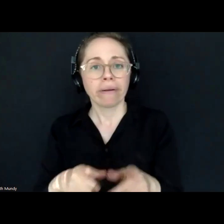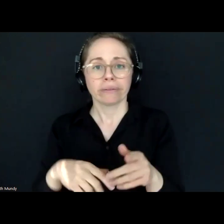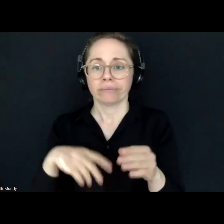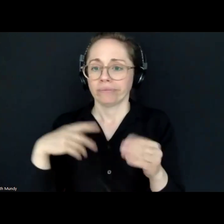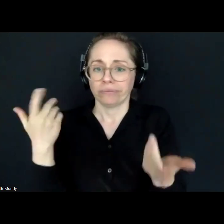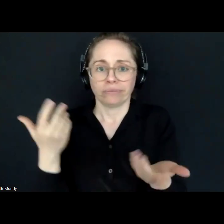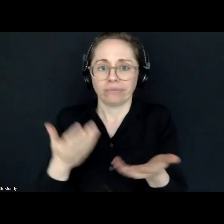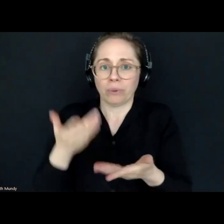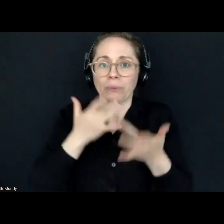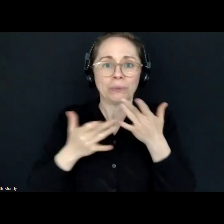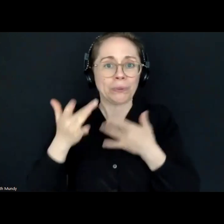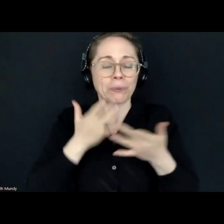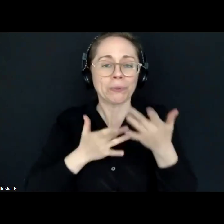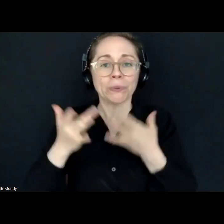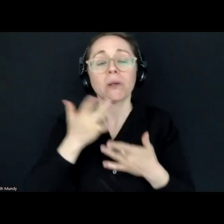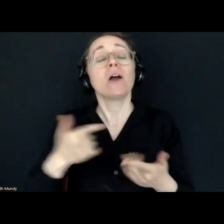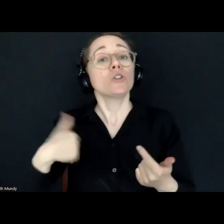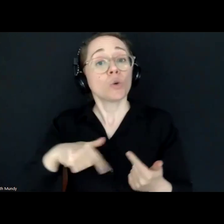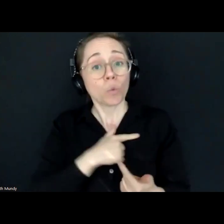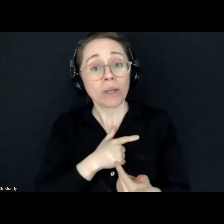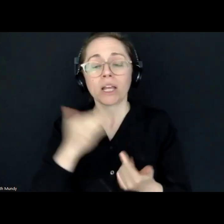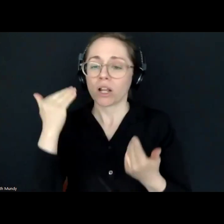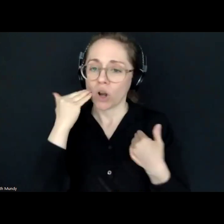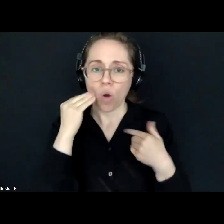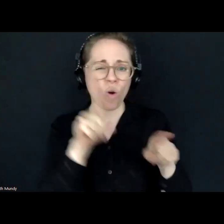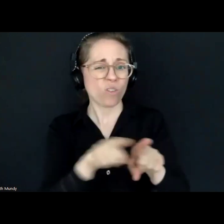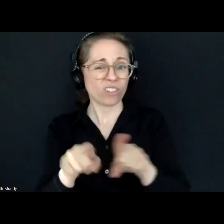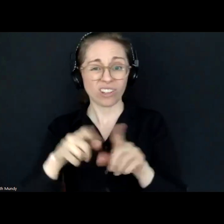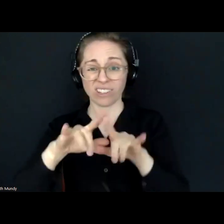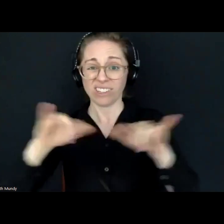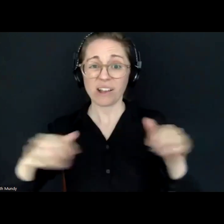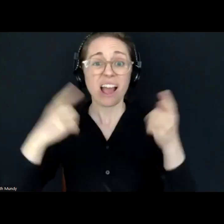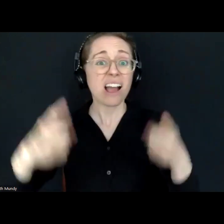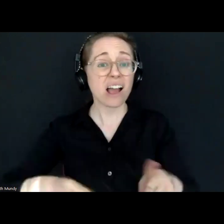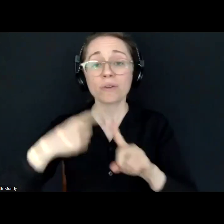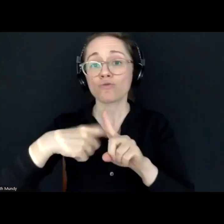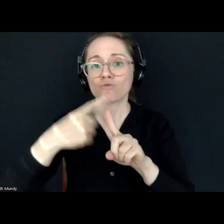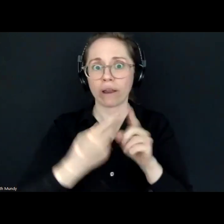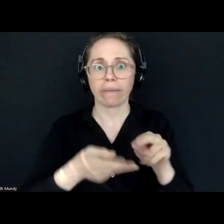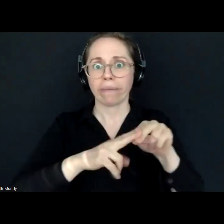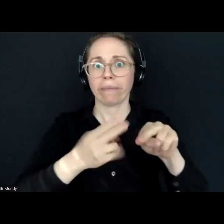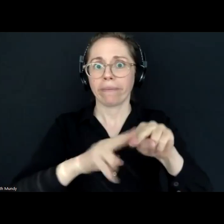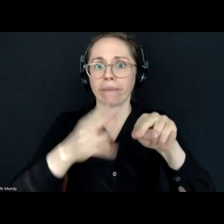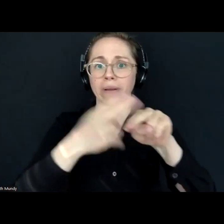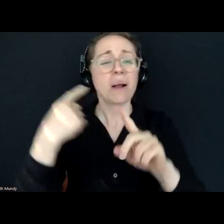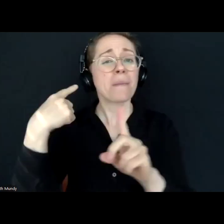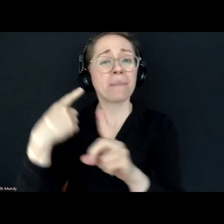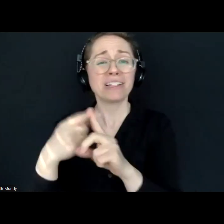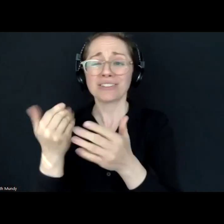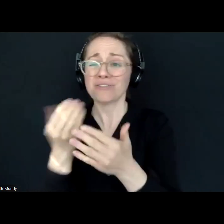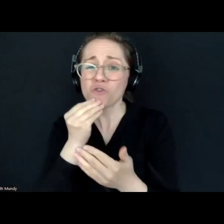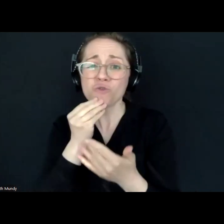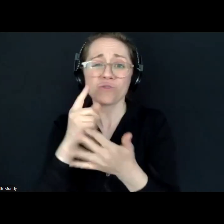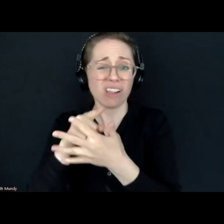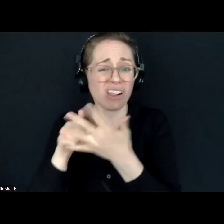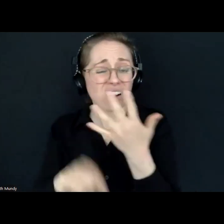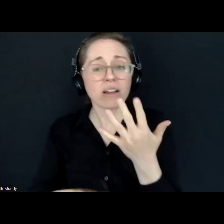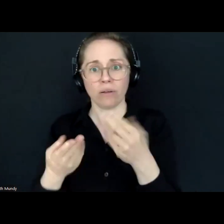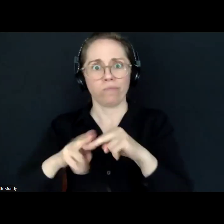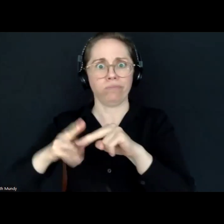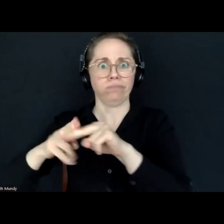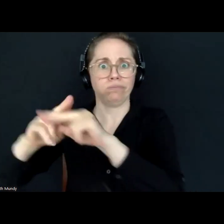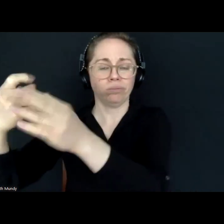were increasing, and certainly we've seen the rise of inflationary costs to consumer goods. We applaud the state efforts